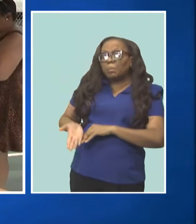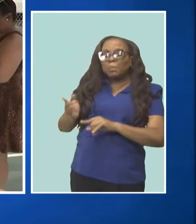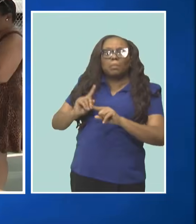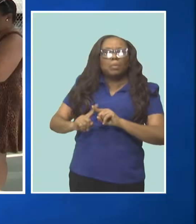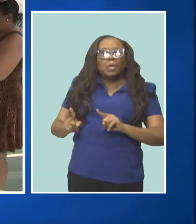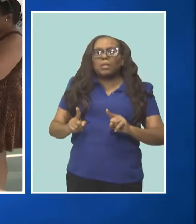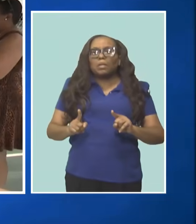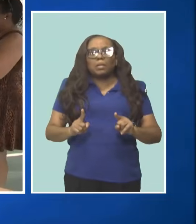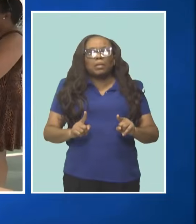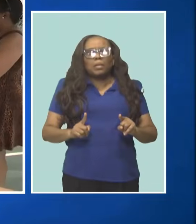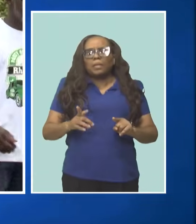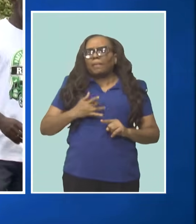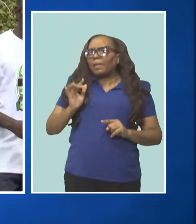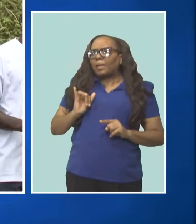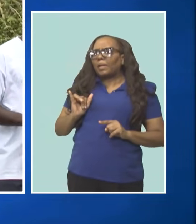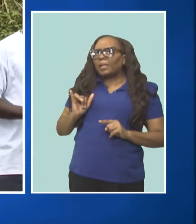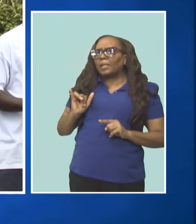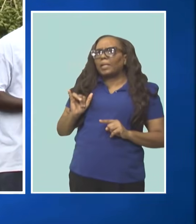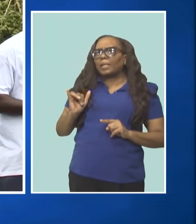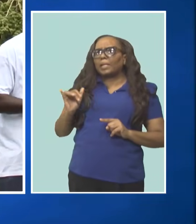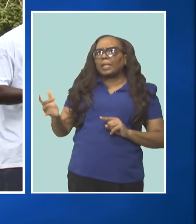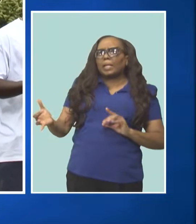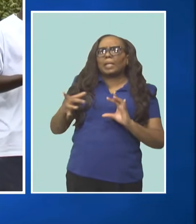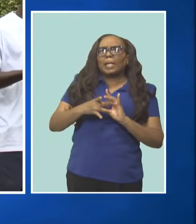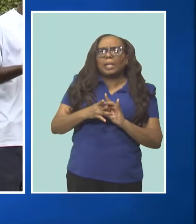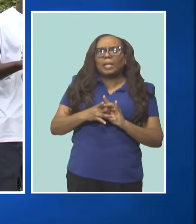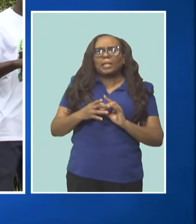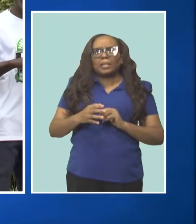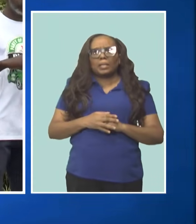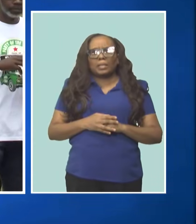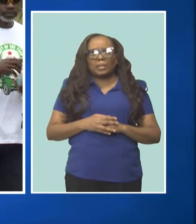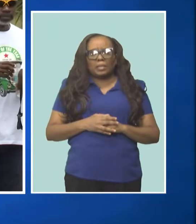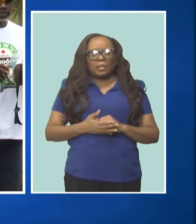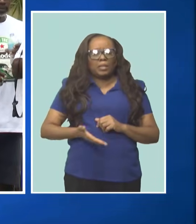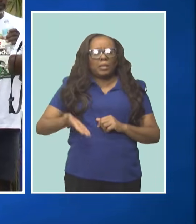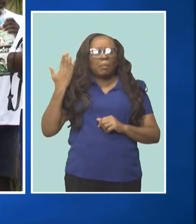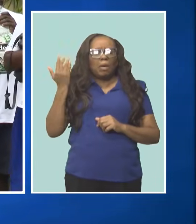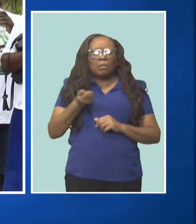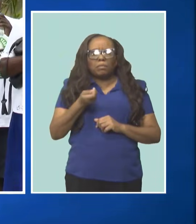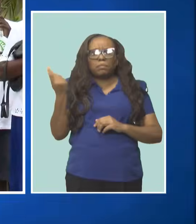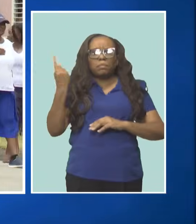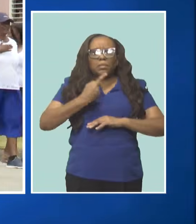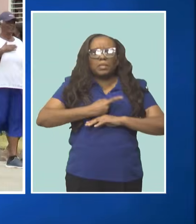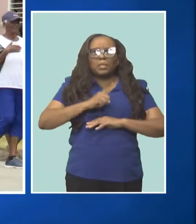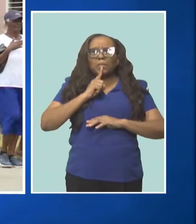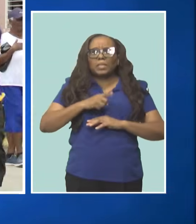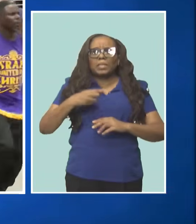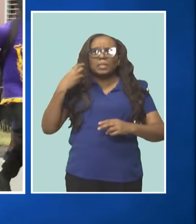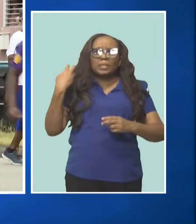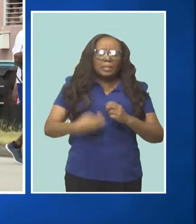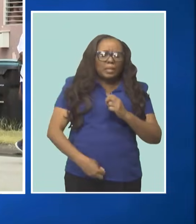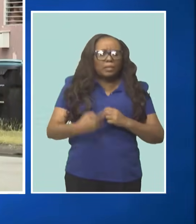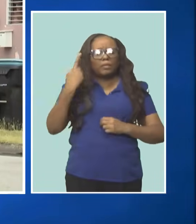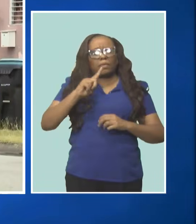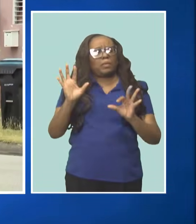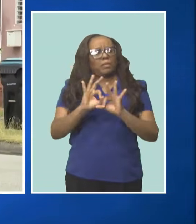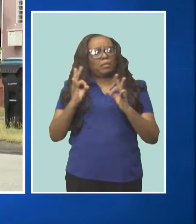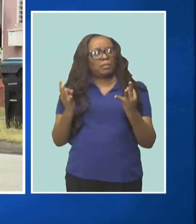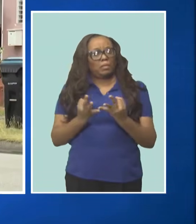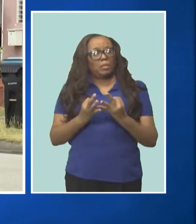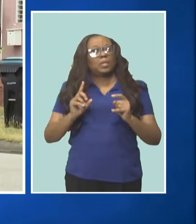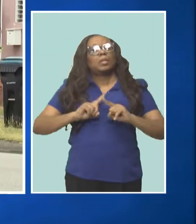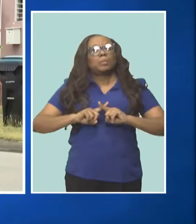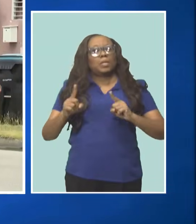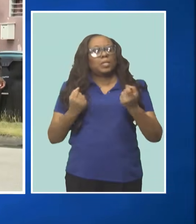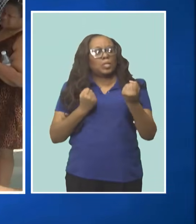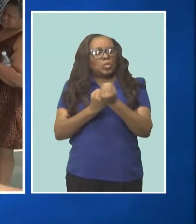though he was one of their own. Ms. Springer says the past few days have been difficult for Jonathan's relatives, but they are